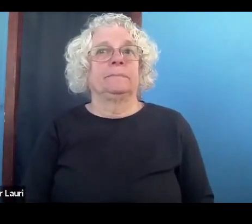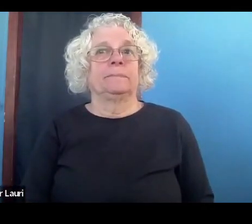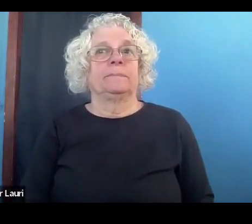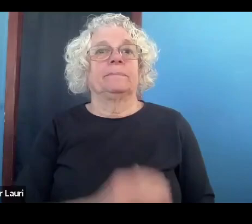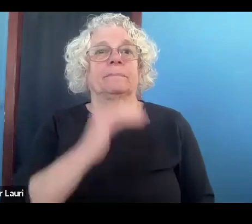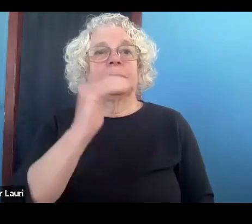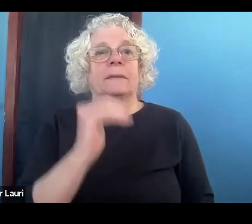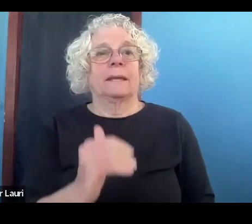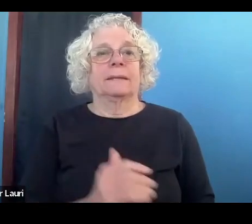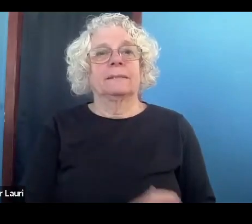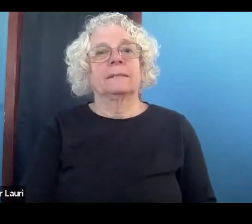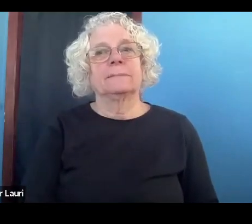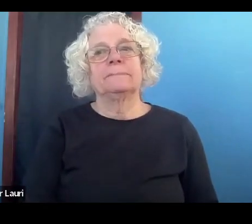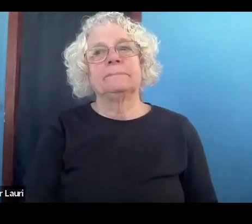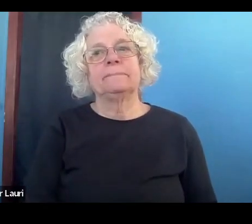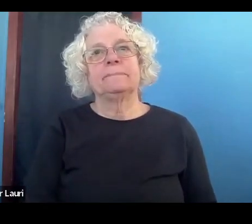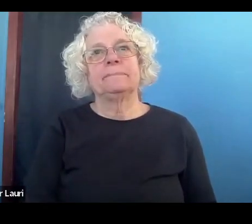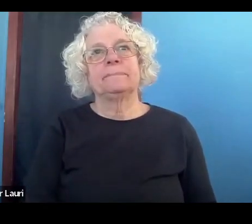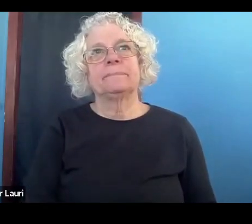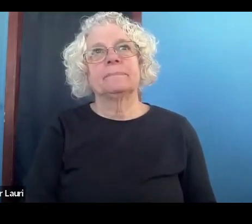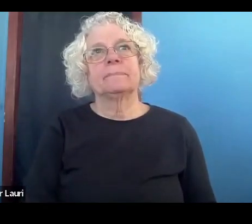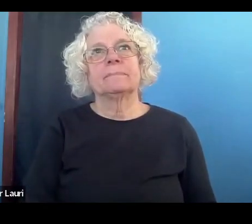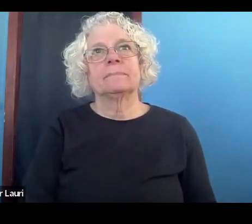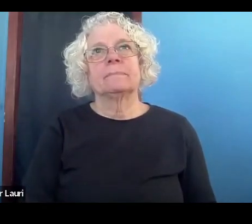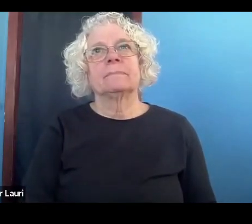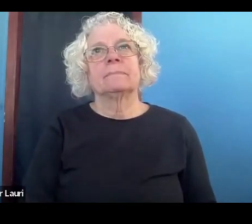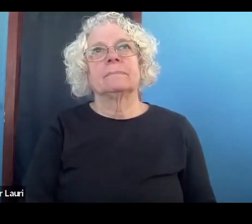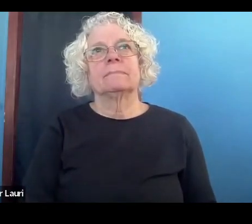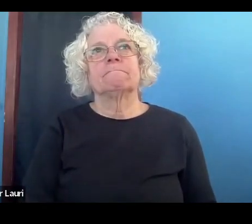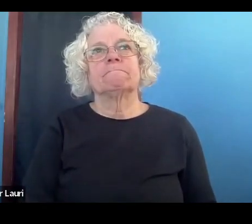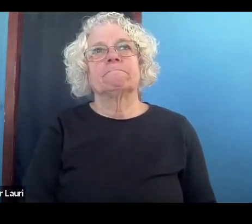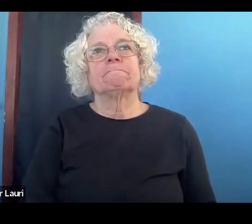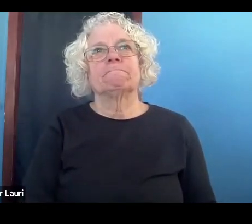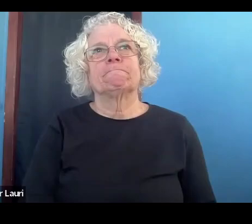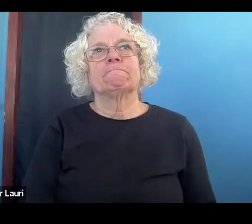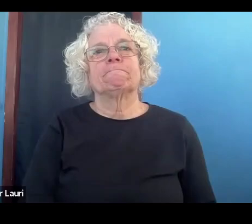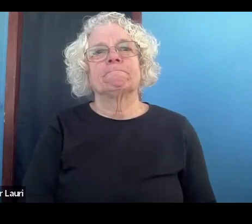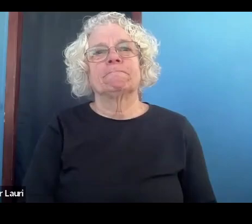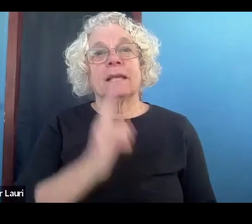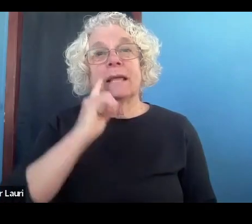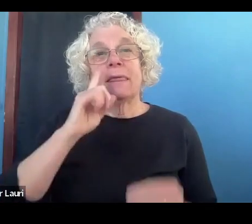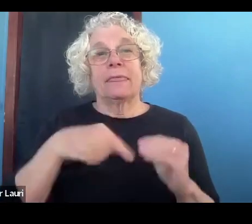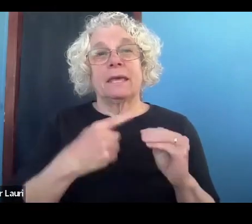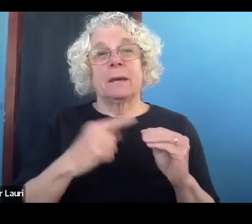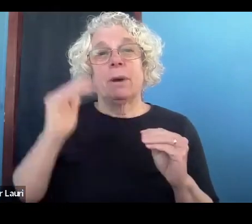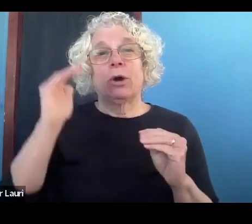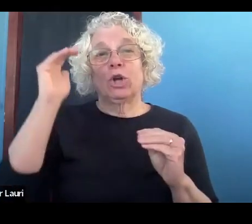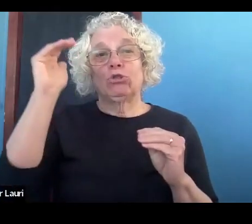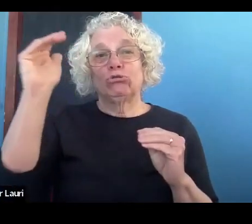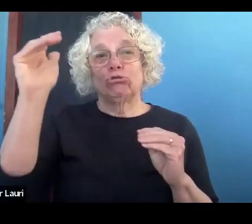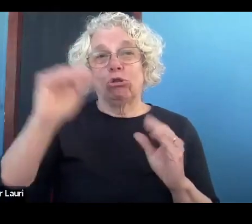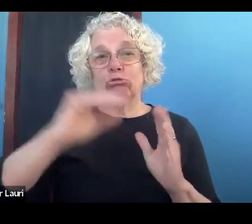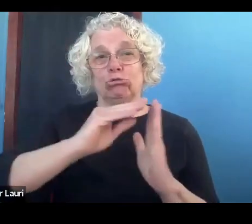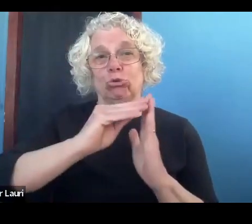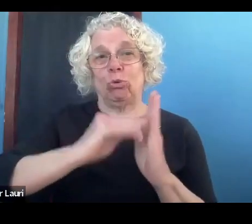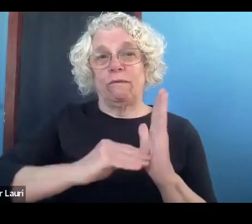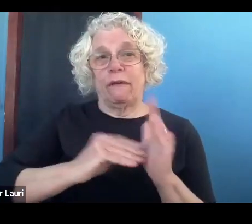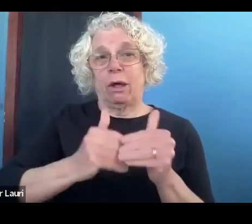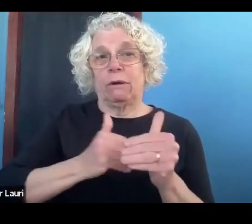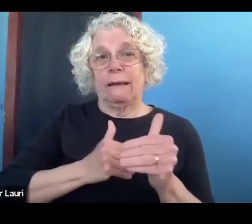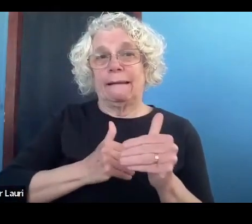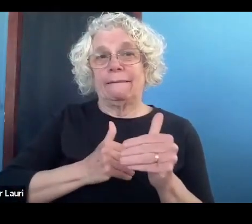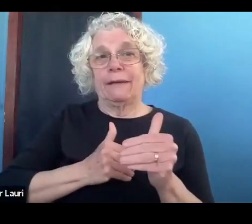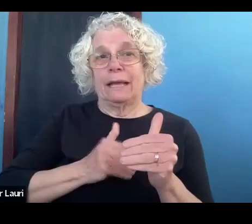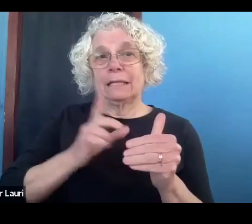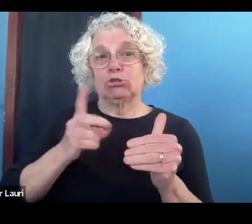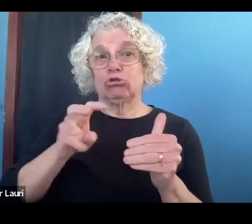Next slide, please. The percentage of adults that complete any type of advanced directive